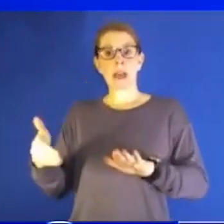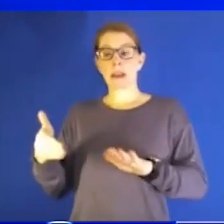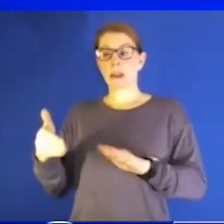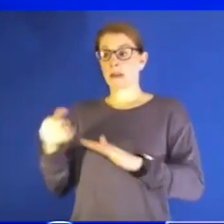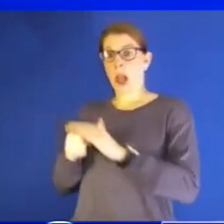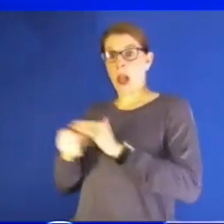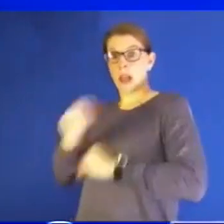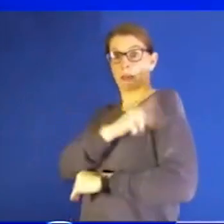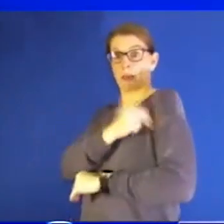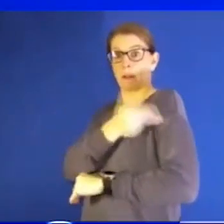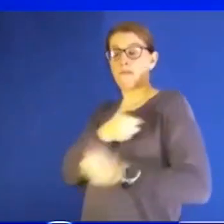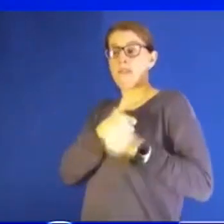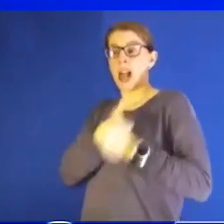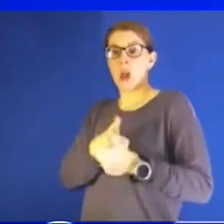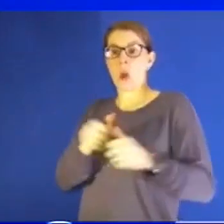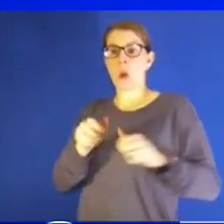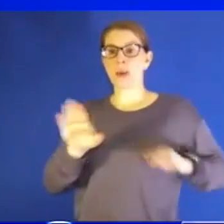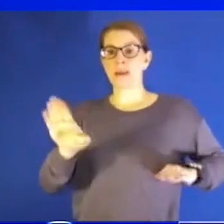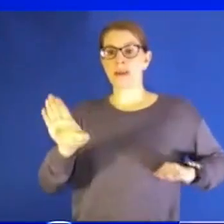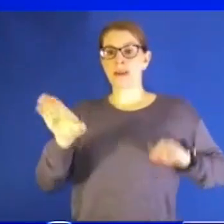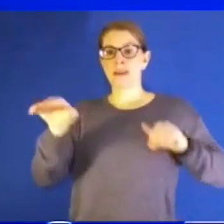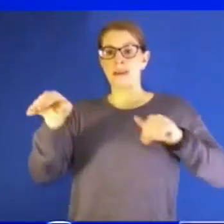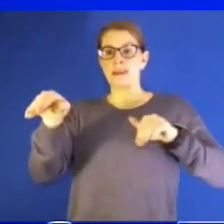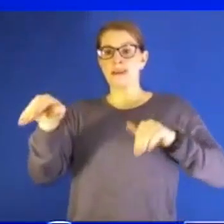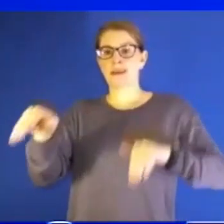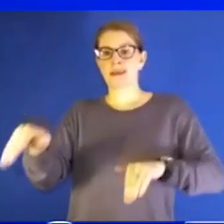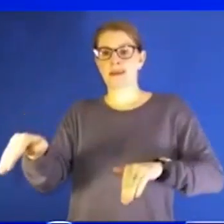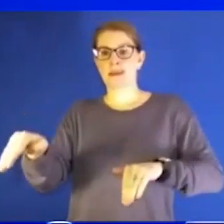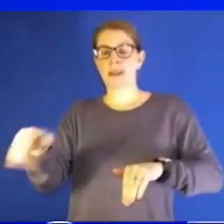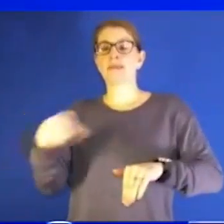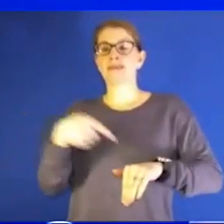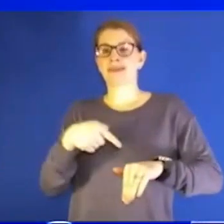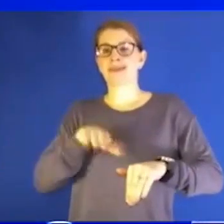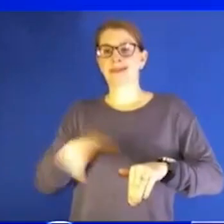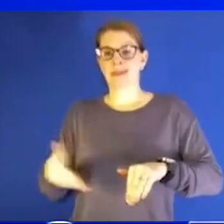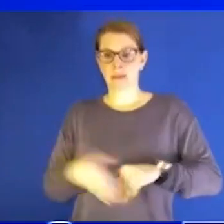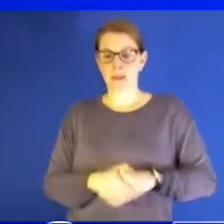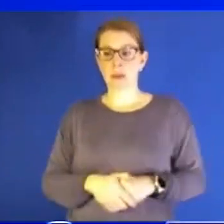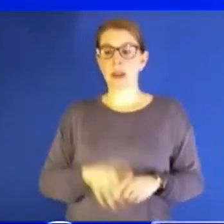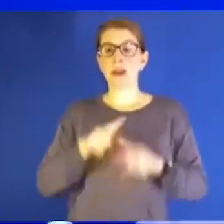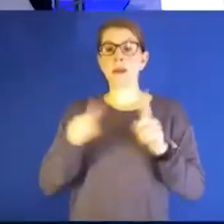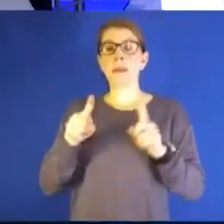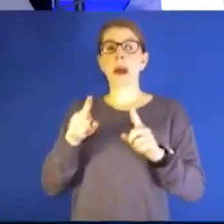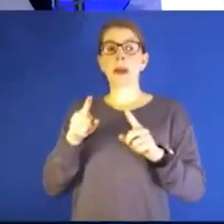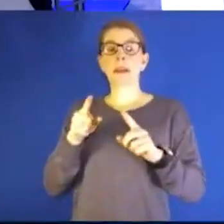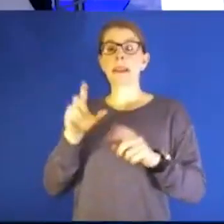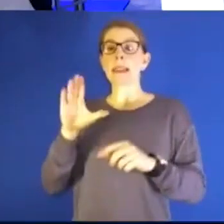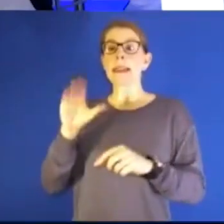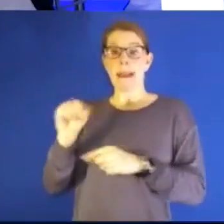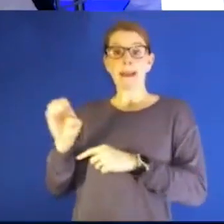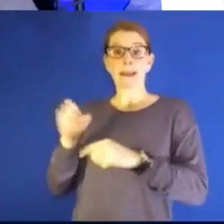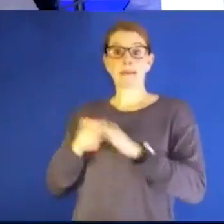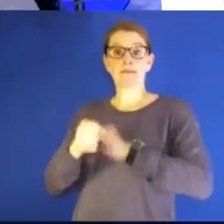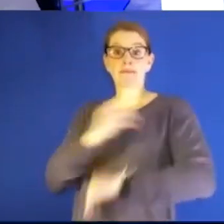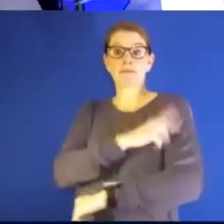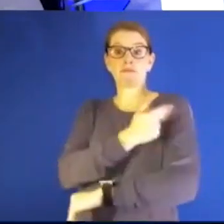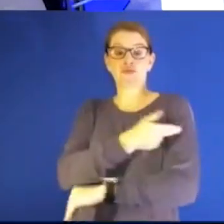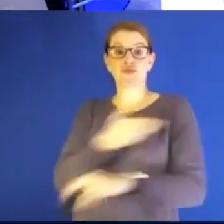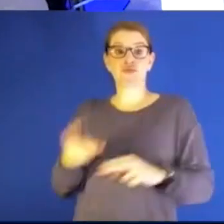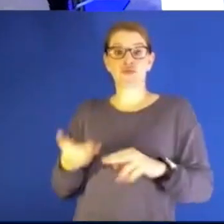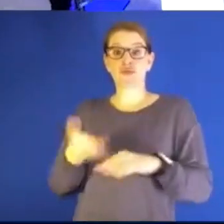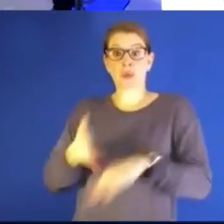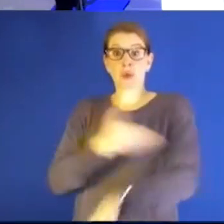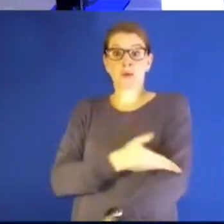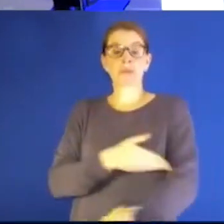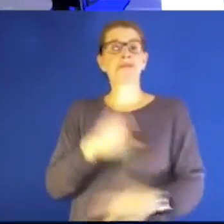But overall, I believe the trend for cases and hospitalizations continues to improve. So that's some good news, Dr. Yeah, Stites. it's getting better. It's interesting, because a